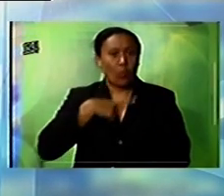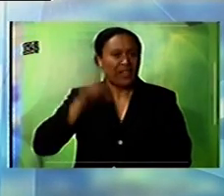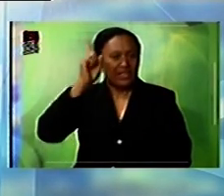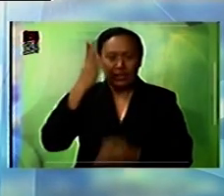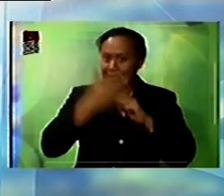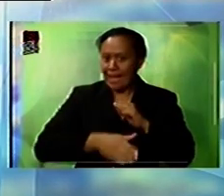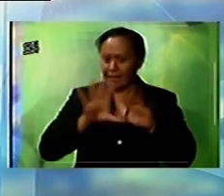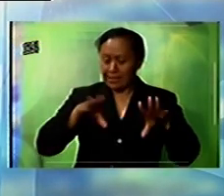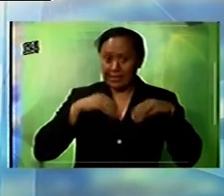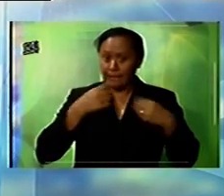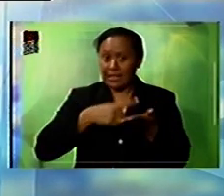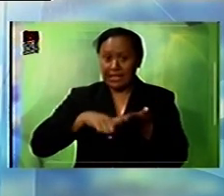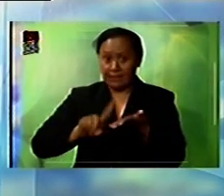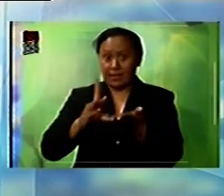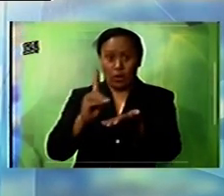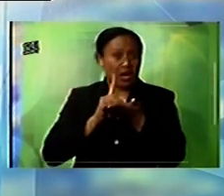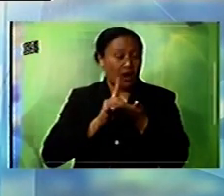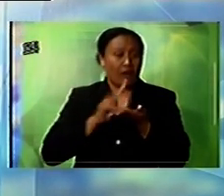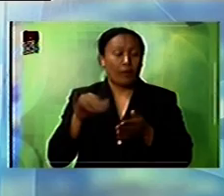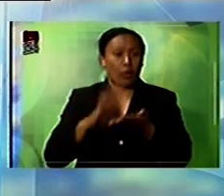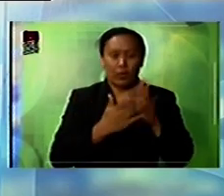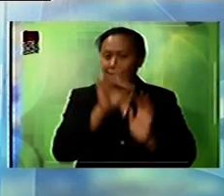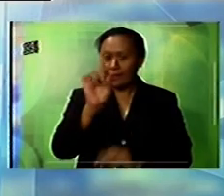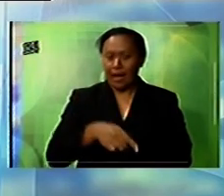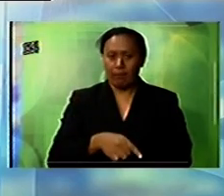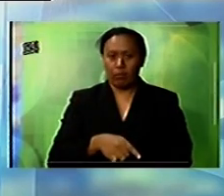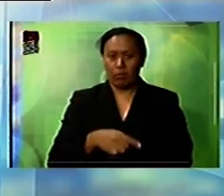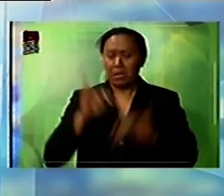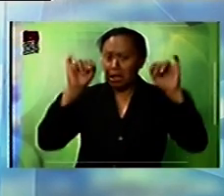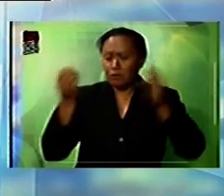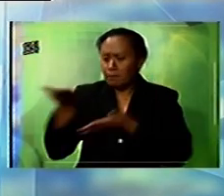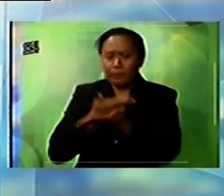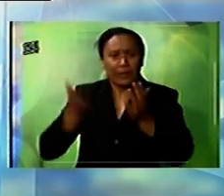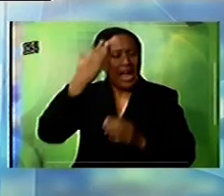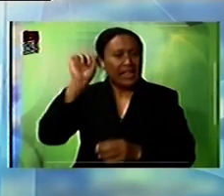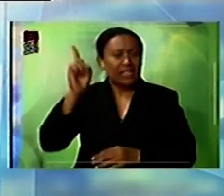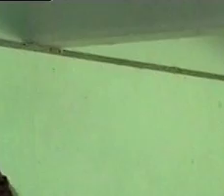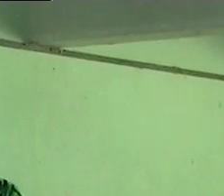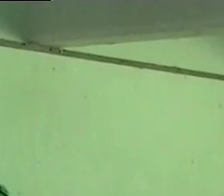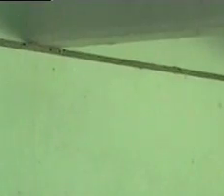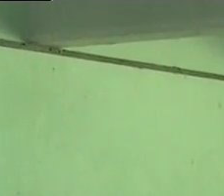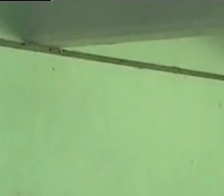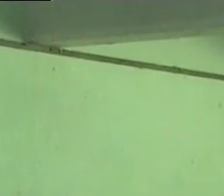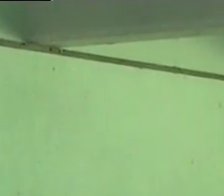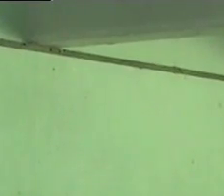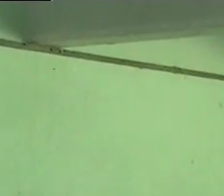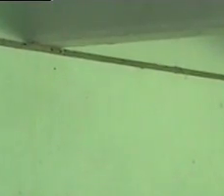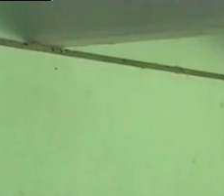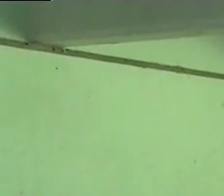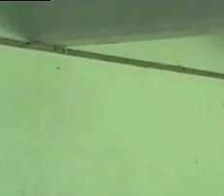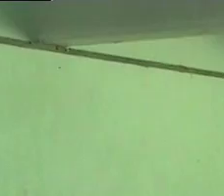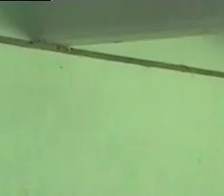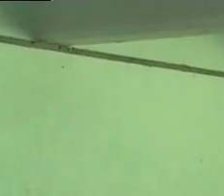donation or gifts from communities. This was an issue raised during a meeting of head teachers in the Central Division. More than 67 teachers